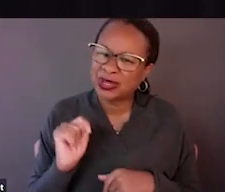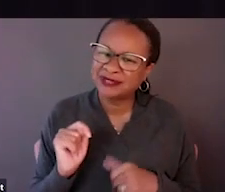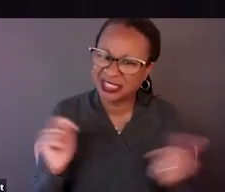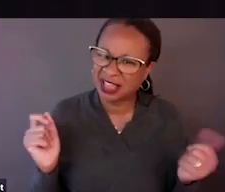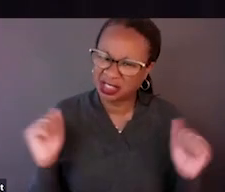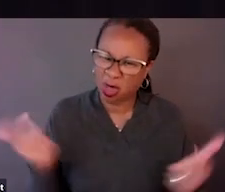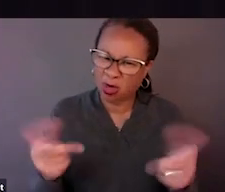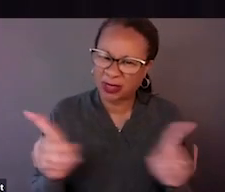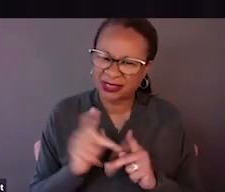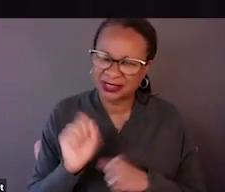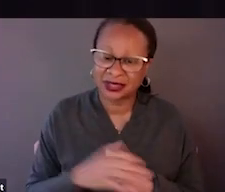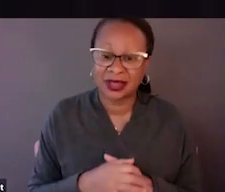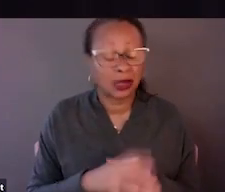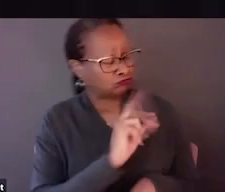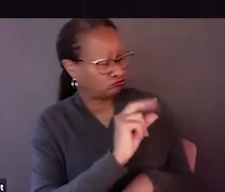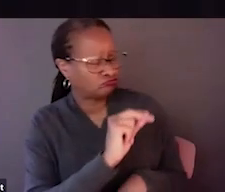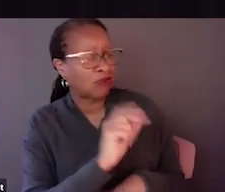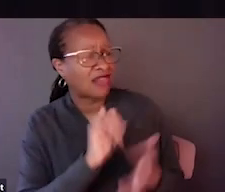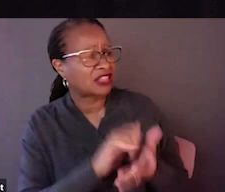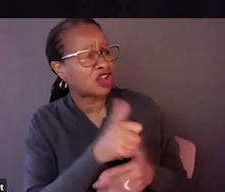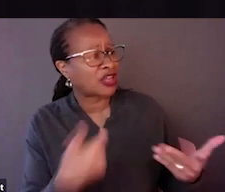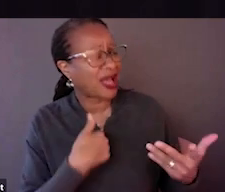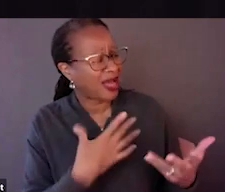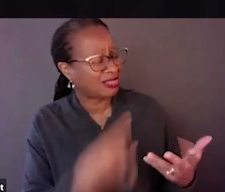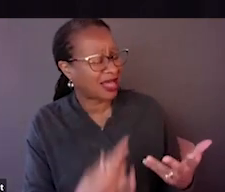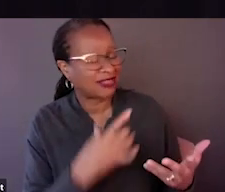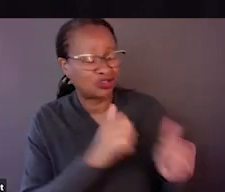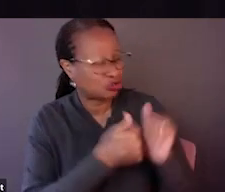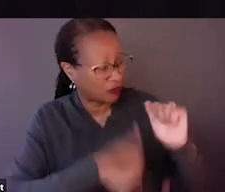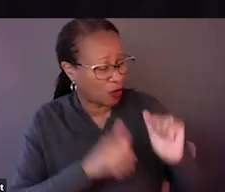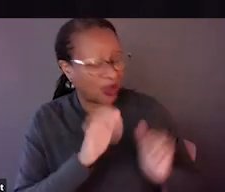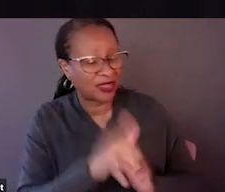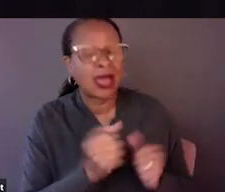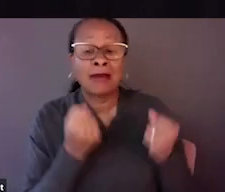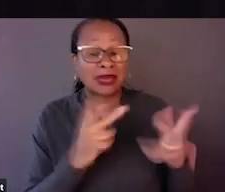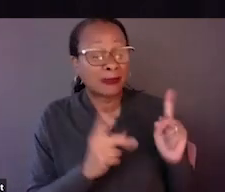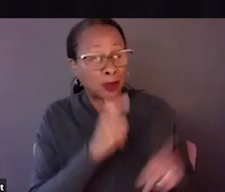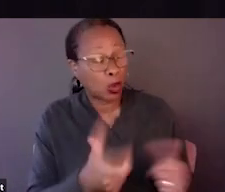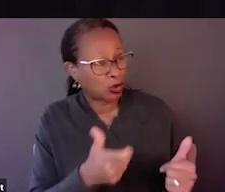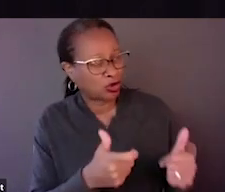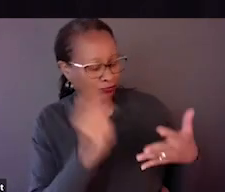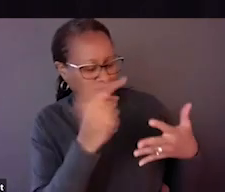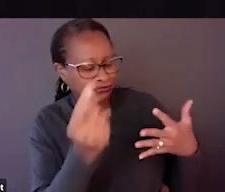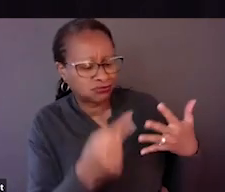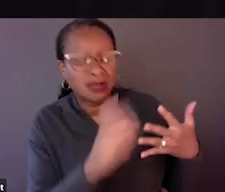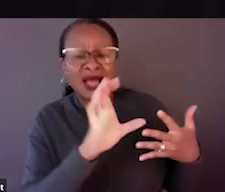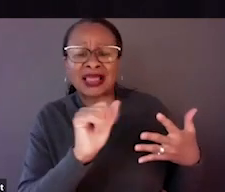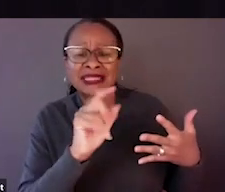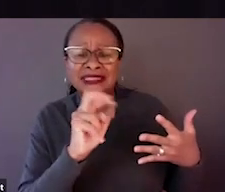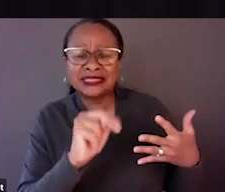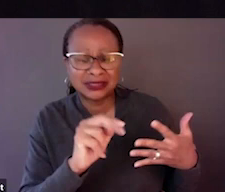and that's the other thing that I admire that you didn't shy away from. A lot of the people that you featured, the Clintons, the Obamas,